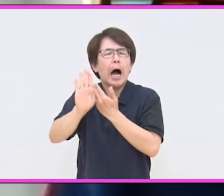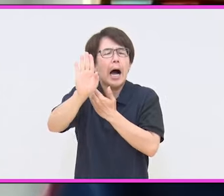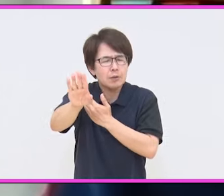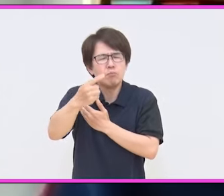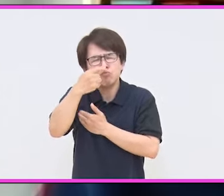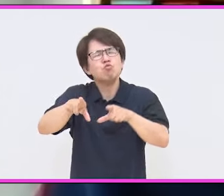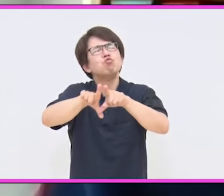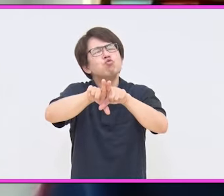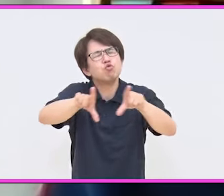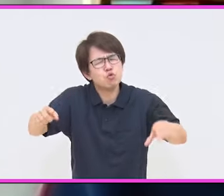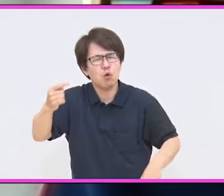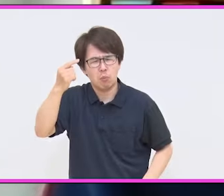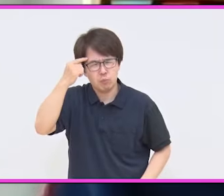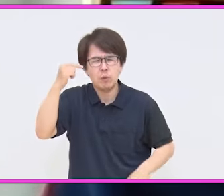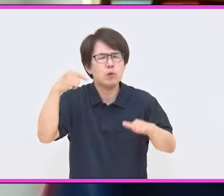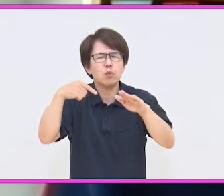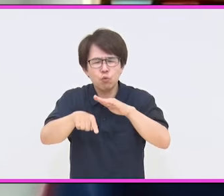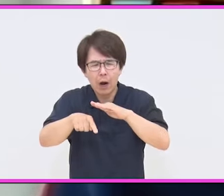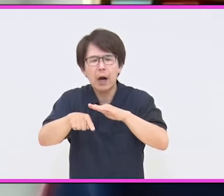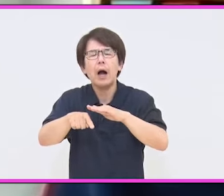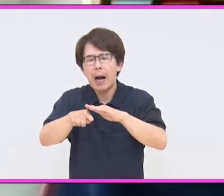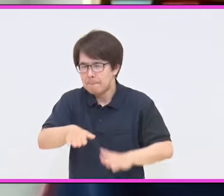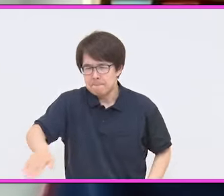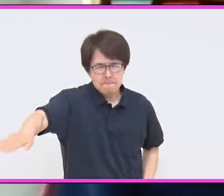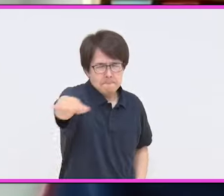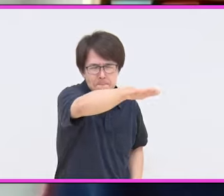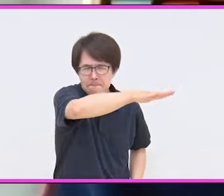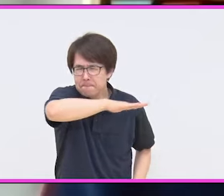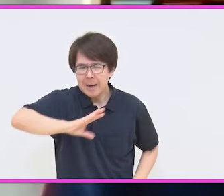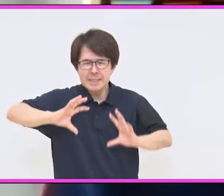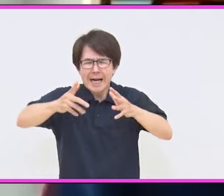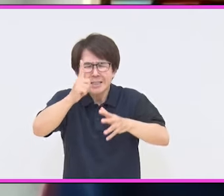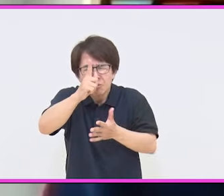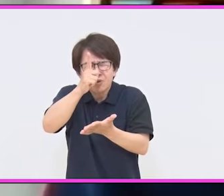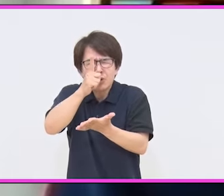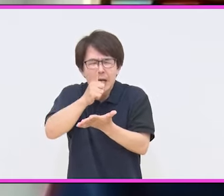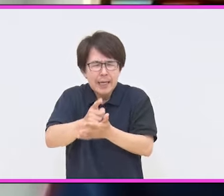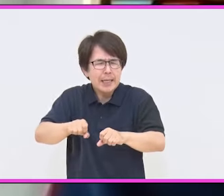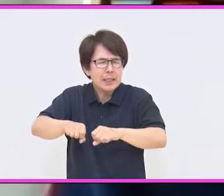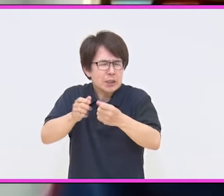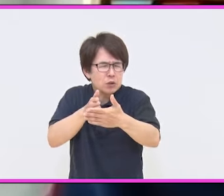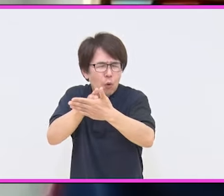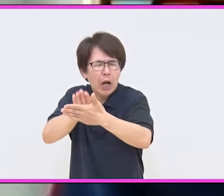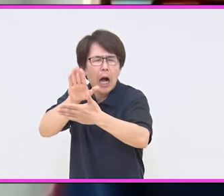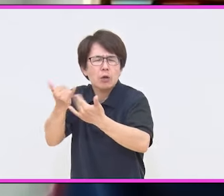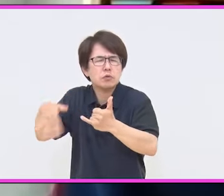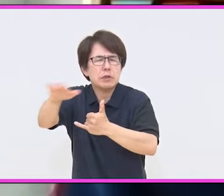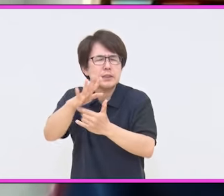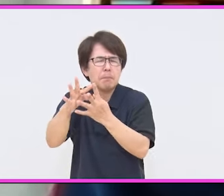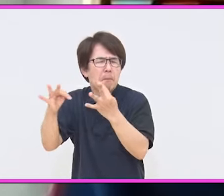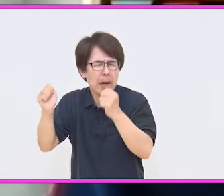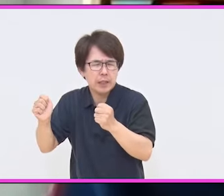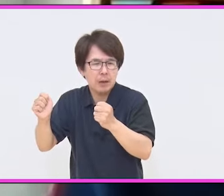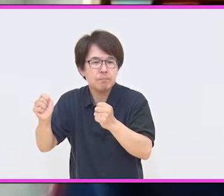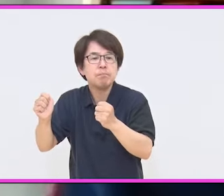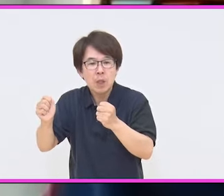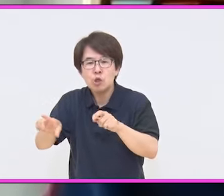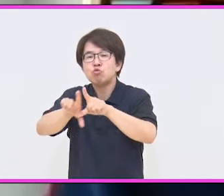world where everybody was like me and I could have normal conversations. I didn't have to